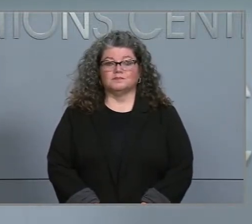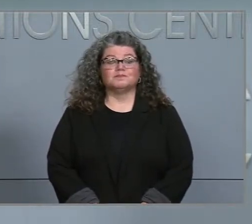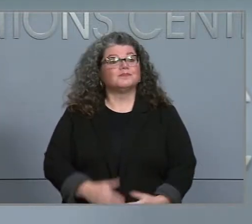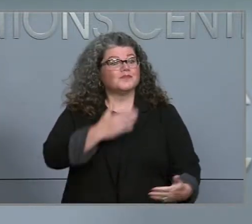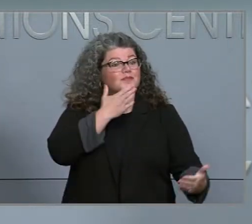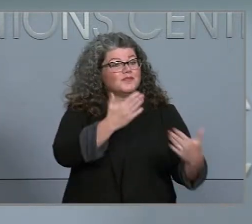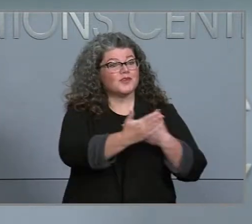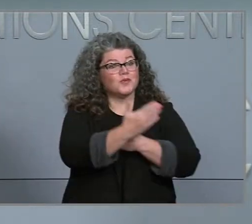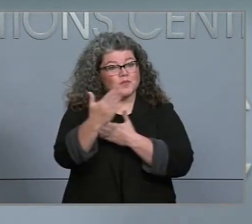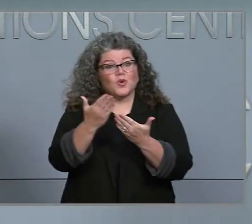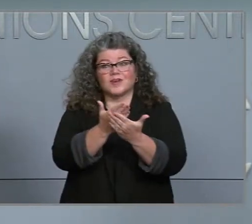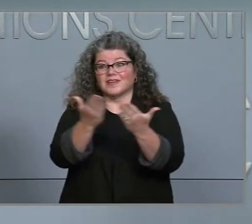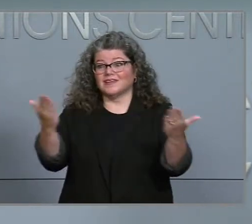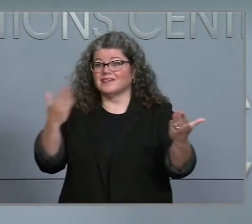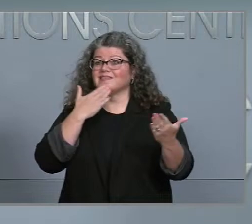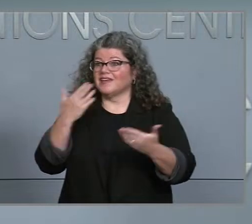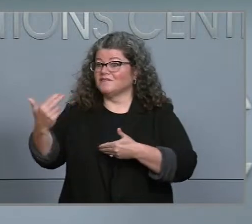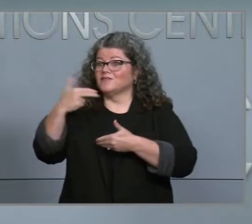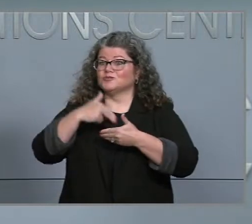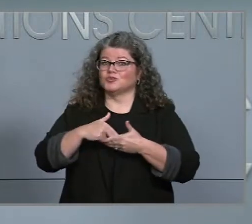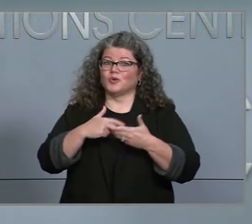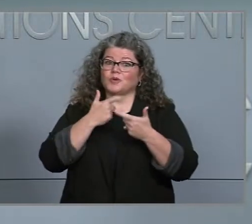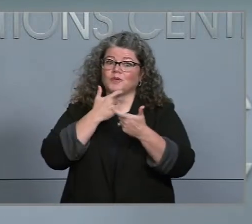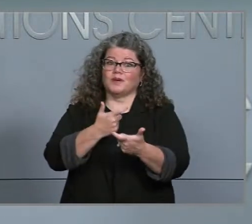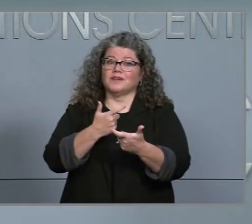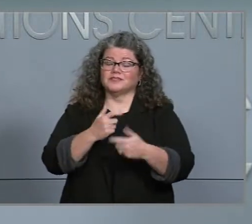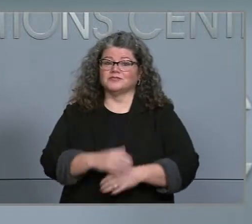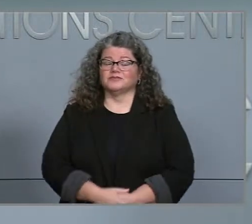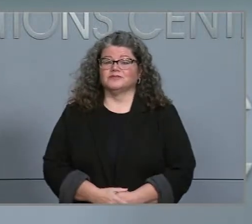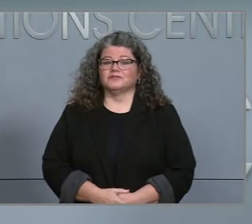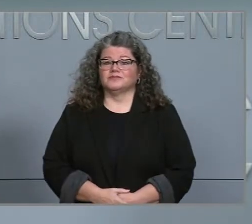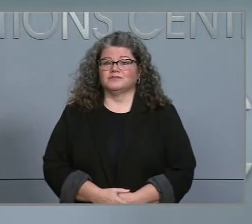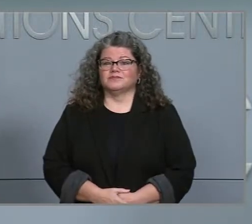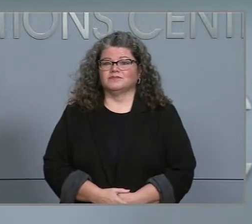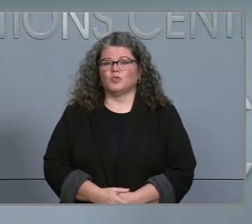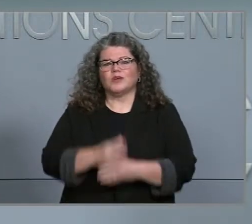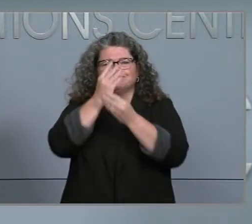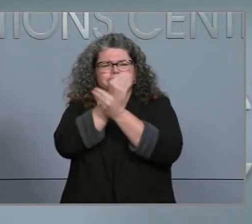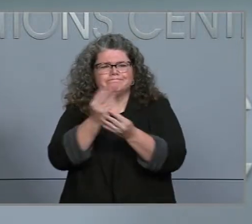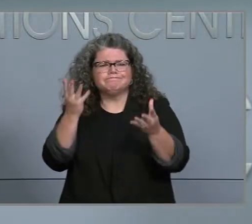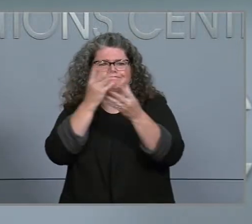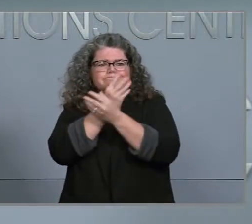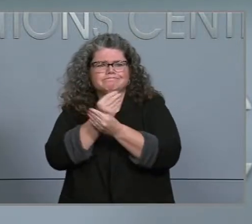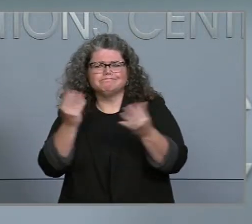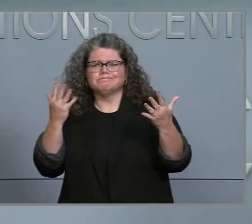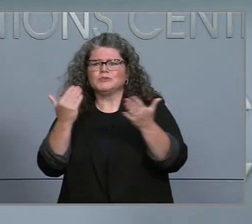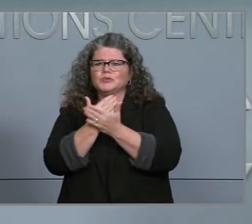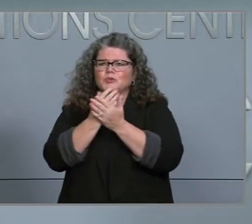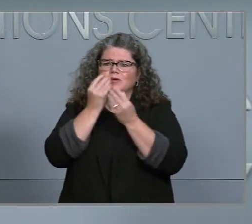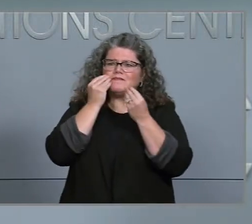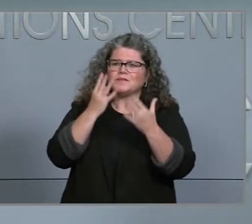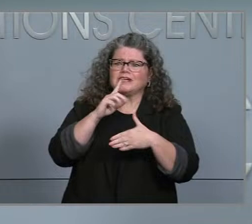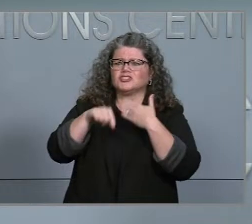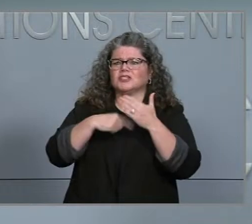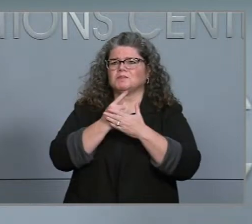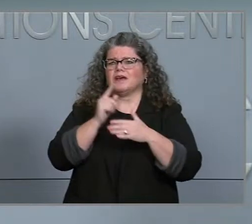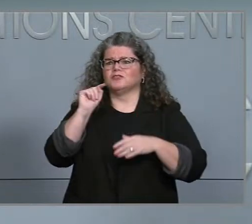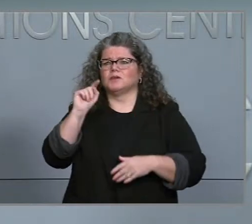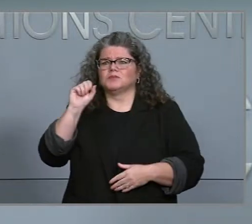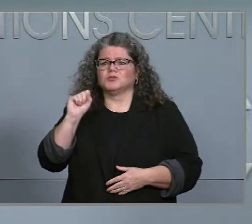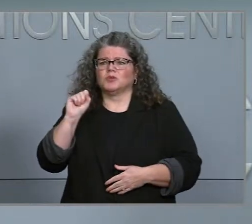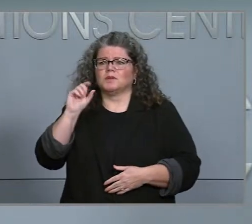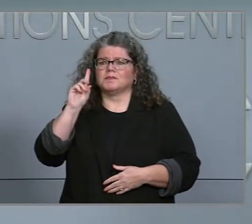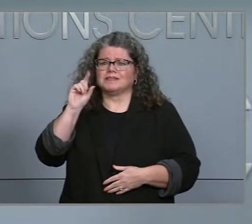Well, good morning, everybody, and thank you for joining us. We want to share the latest updates on Tropical Storm Debbie as the